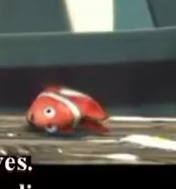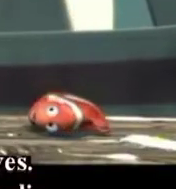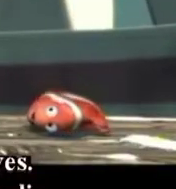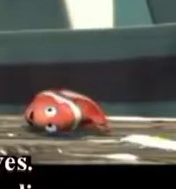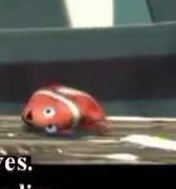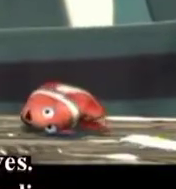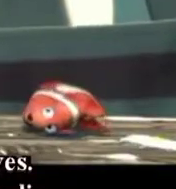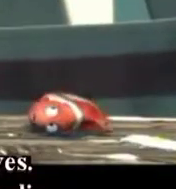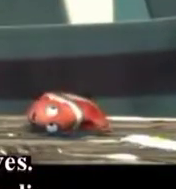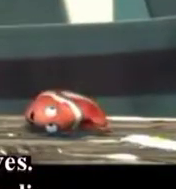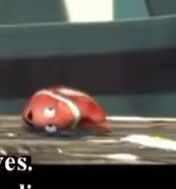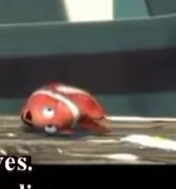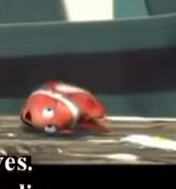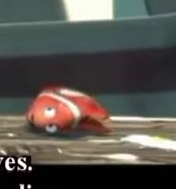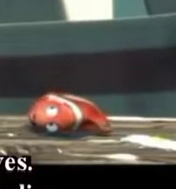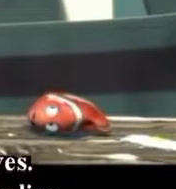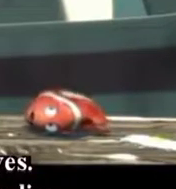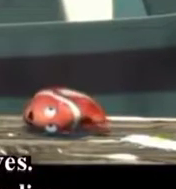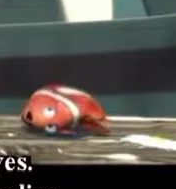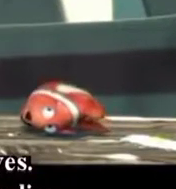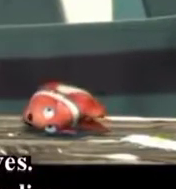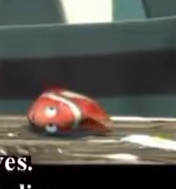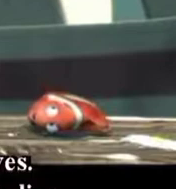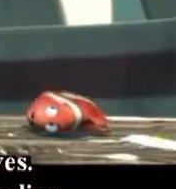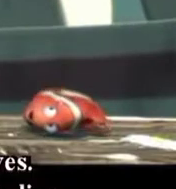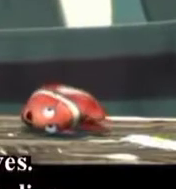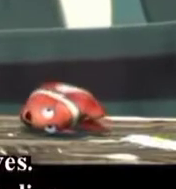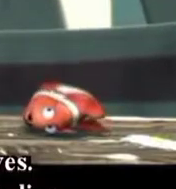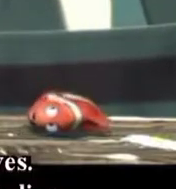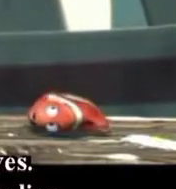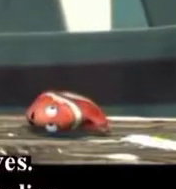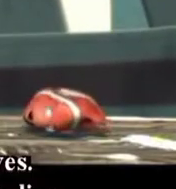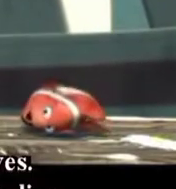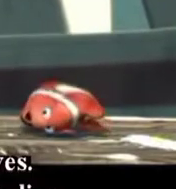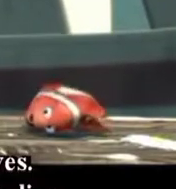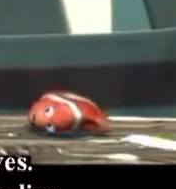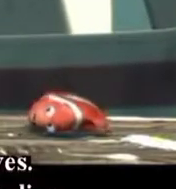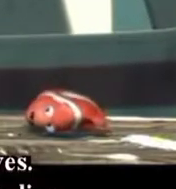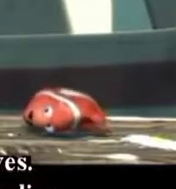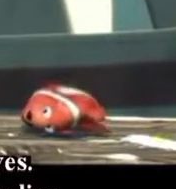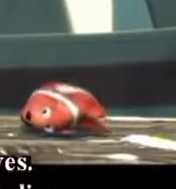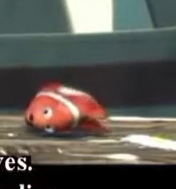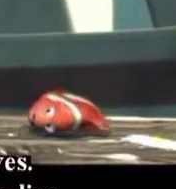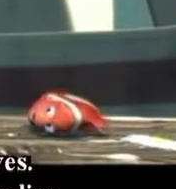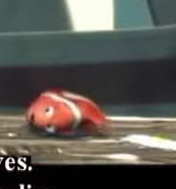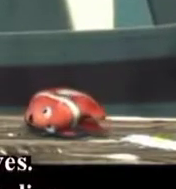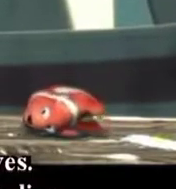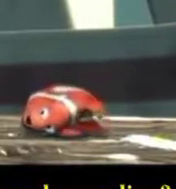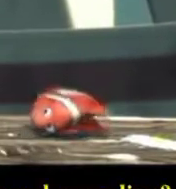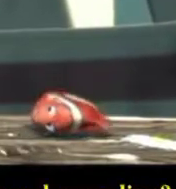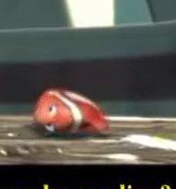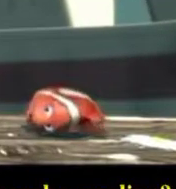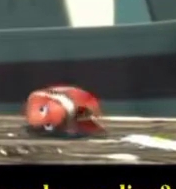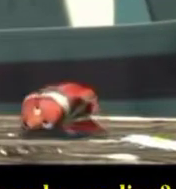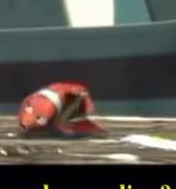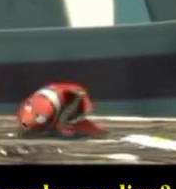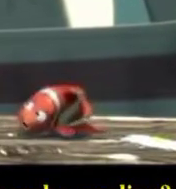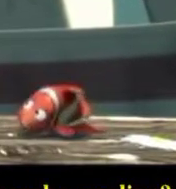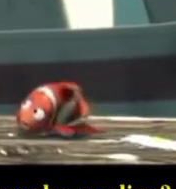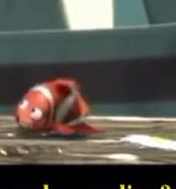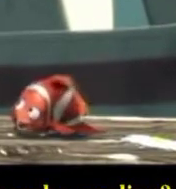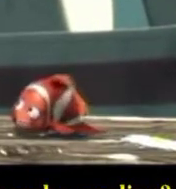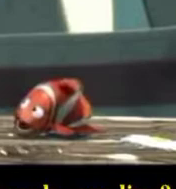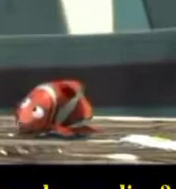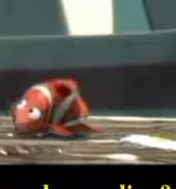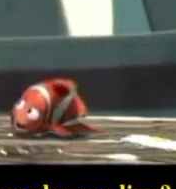Okay, don't make any sudden moves. Hop inside my mouth if you want to live. Hop in your mouth, huh? And